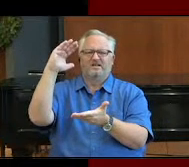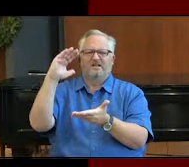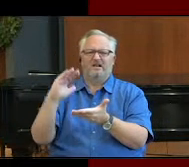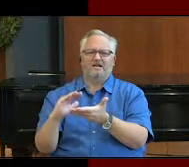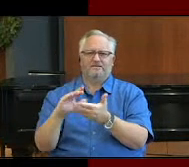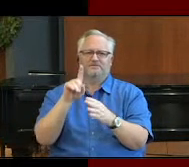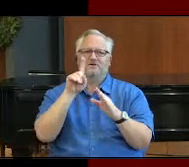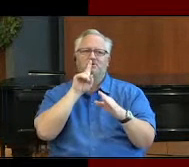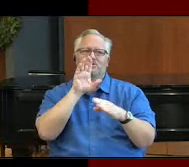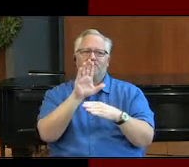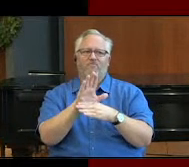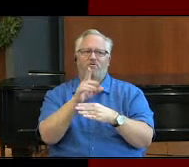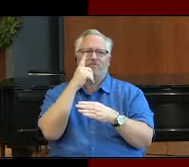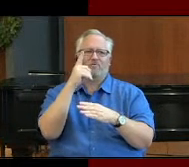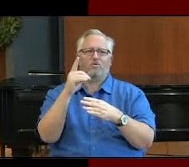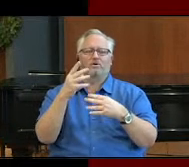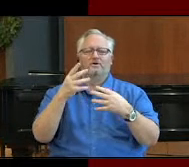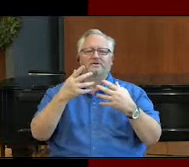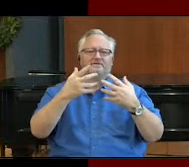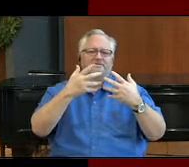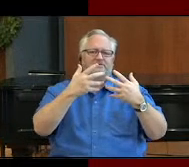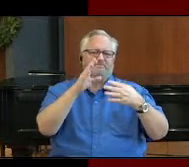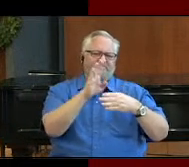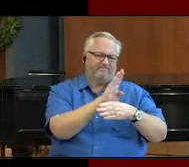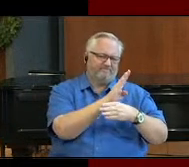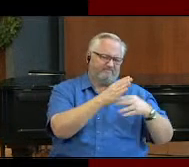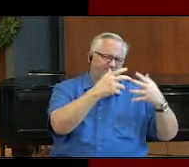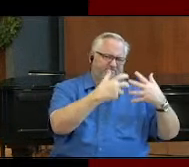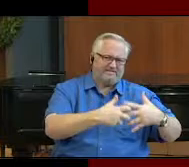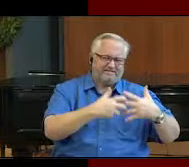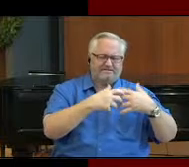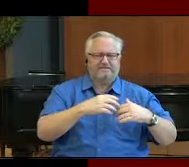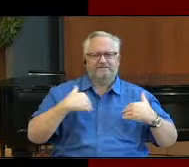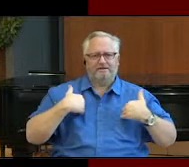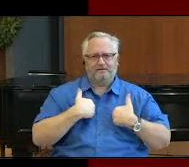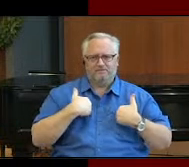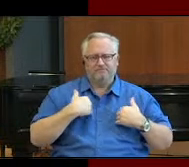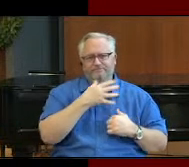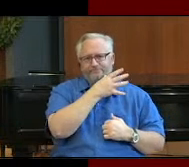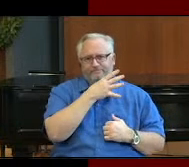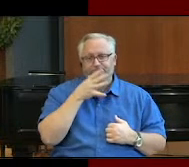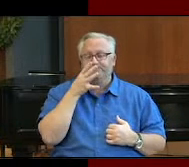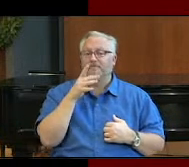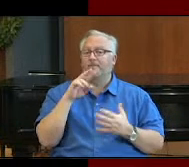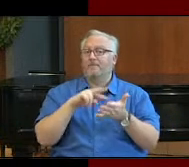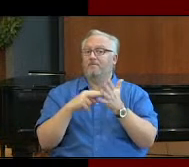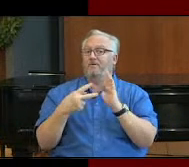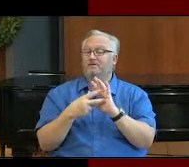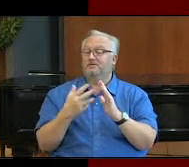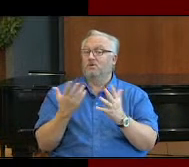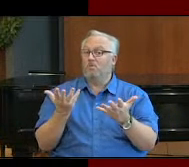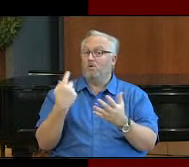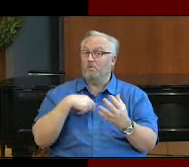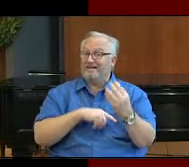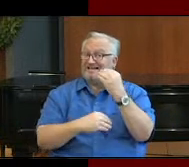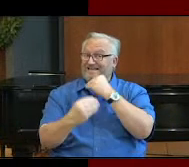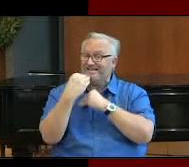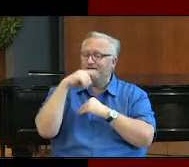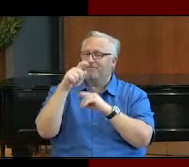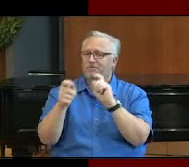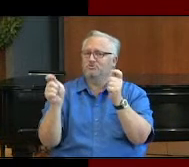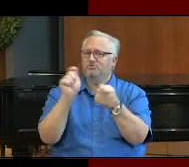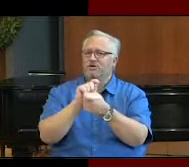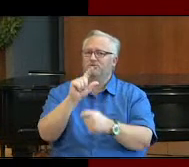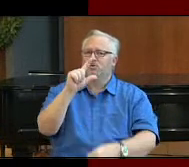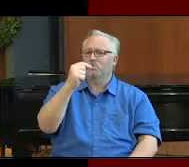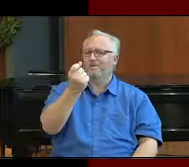be devoted to industrial animal agriculture. That means we need to change what we eat. In